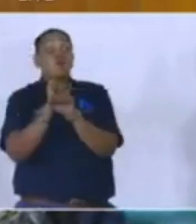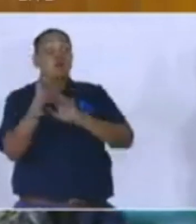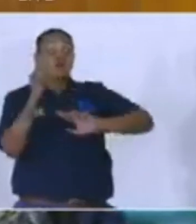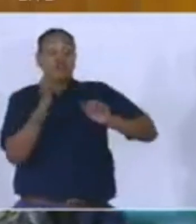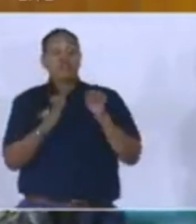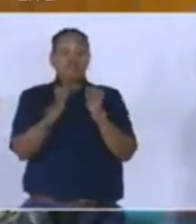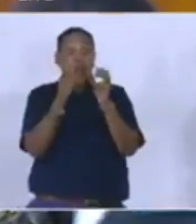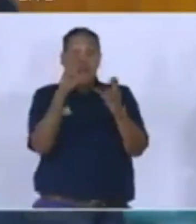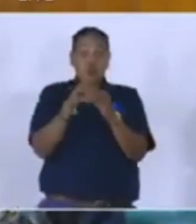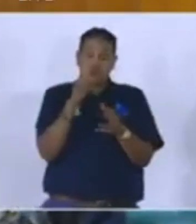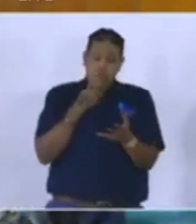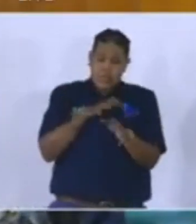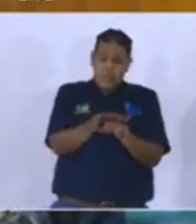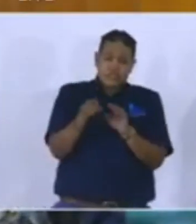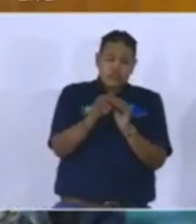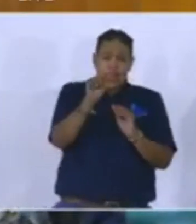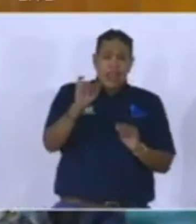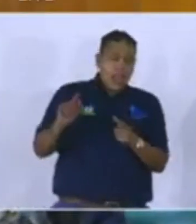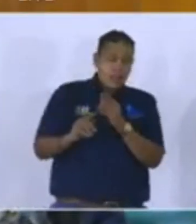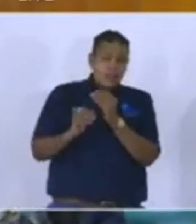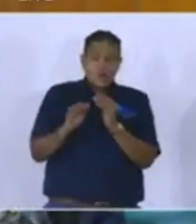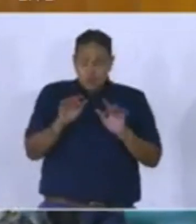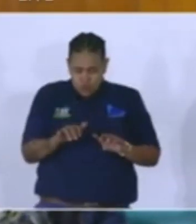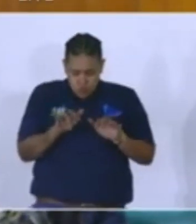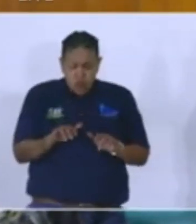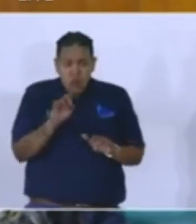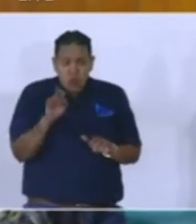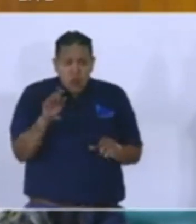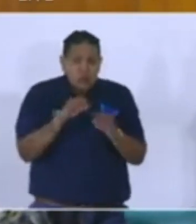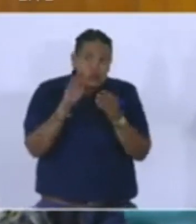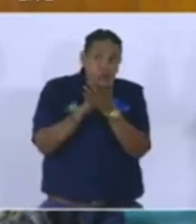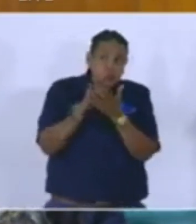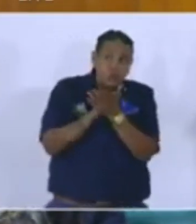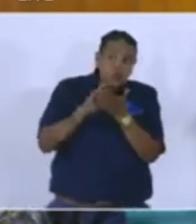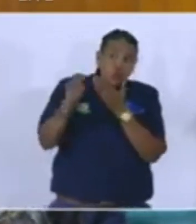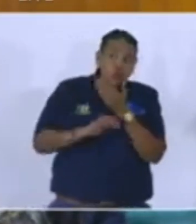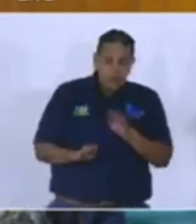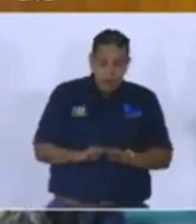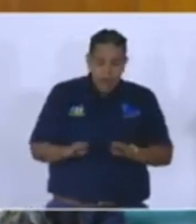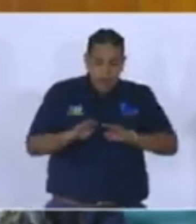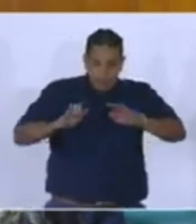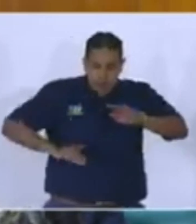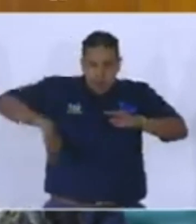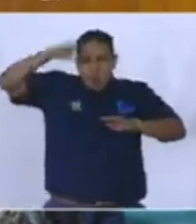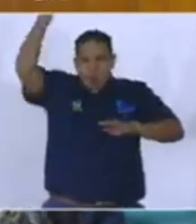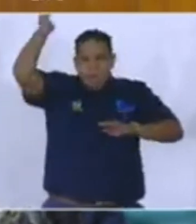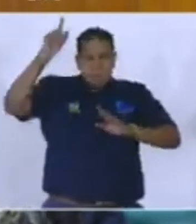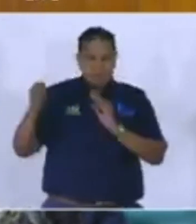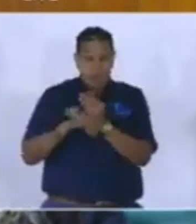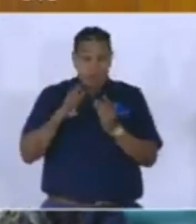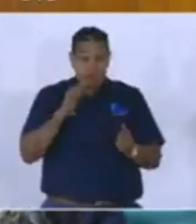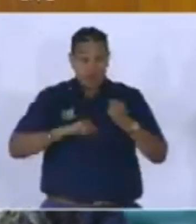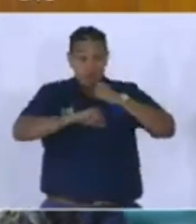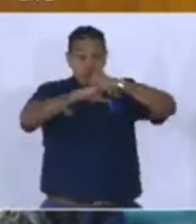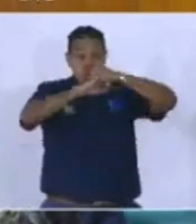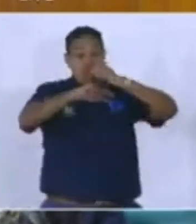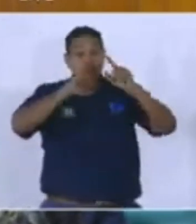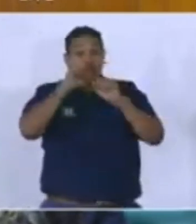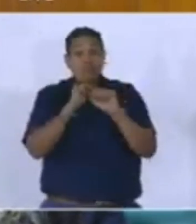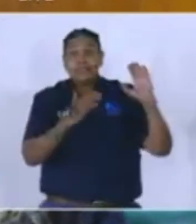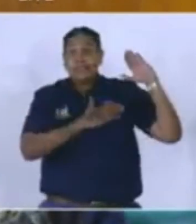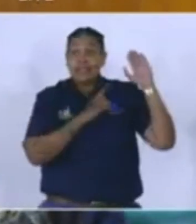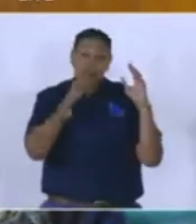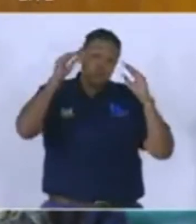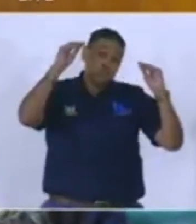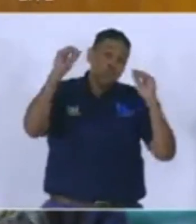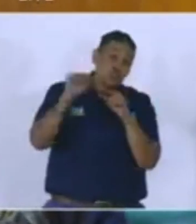includes integrating AI and coding into school curricula at all levels and promoting dedicated teacher